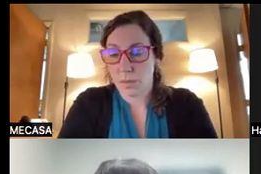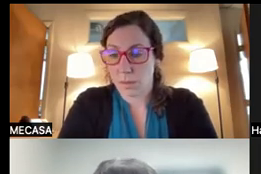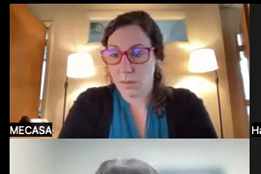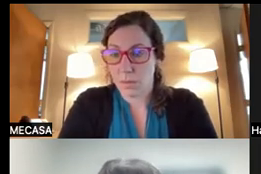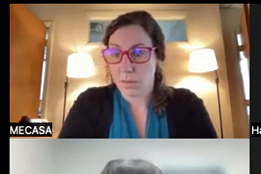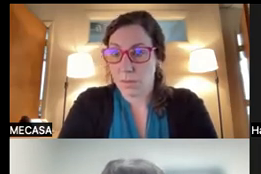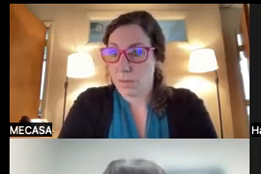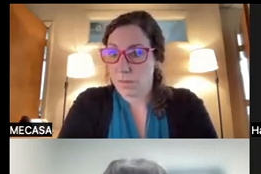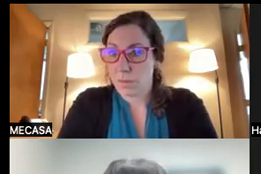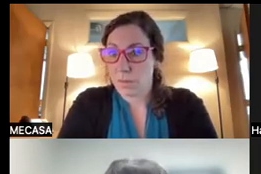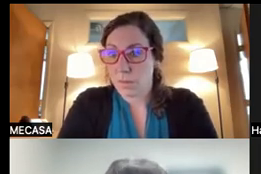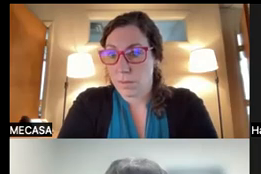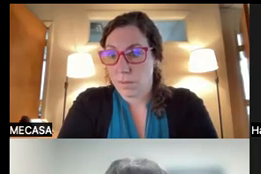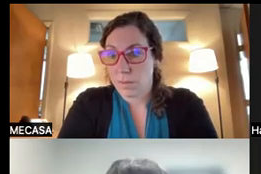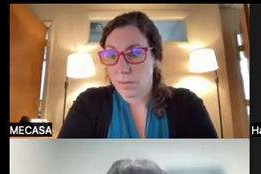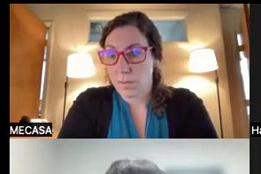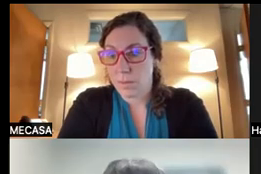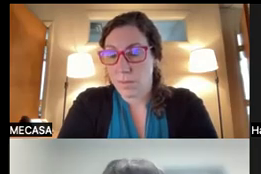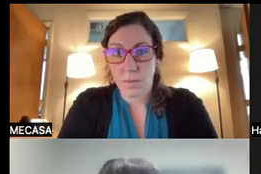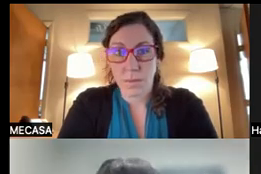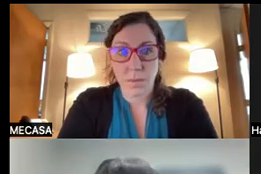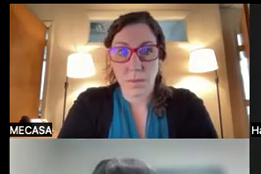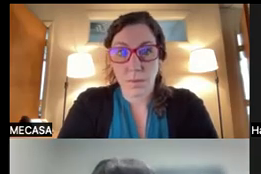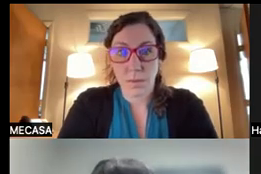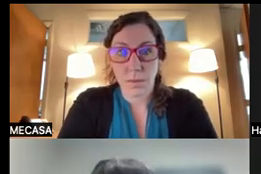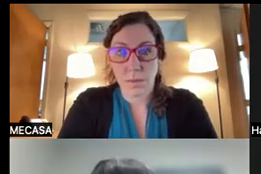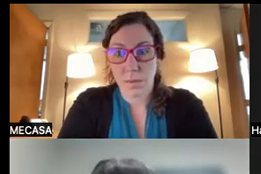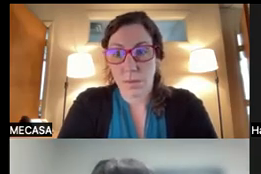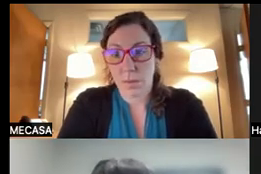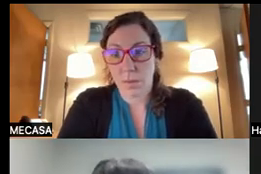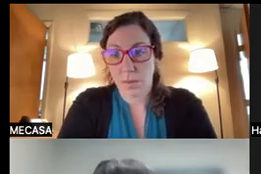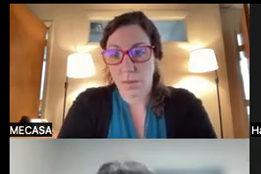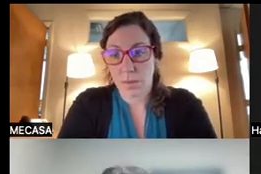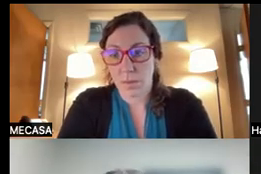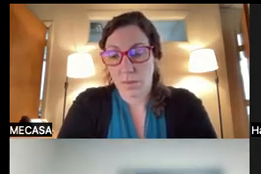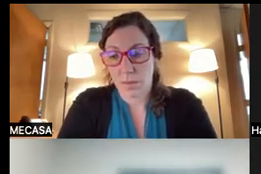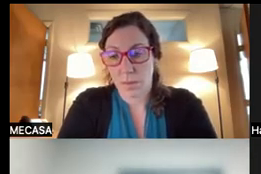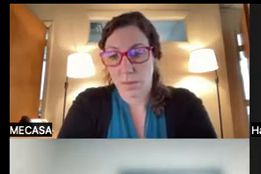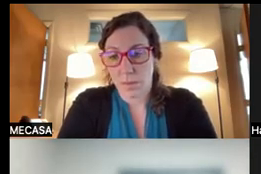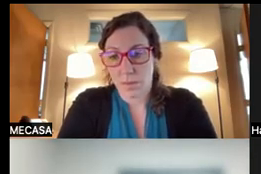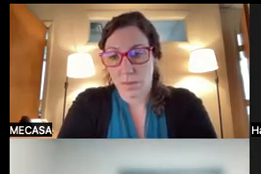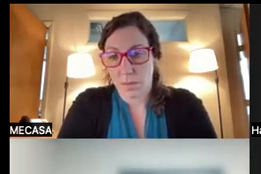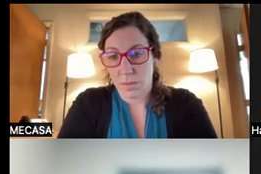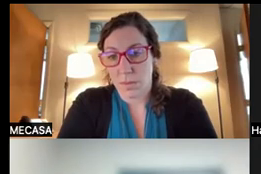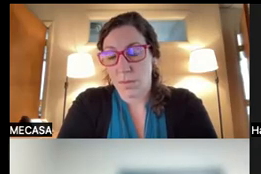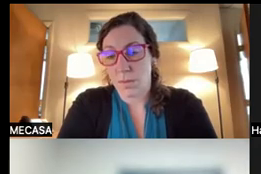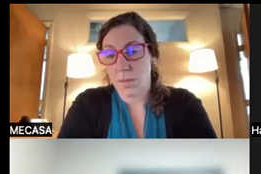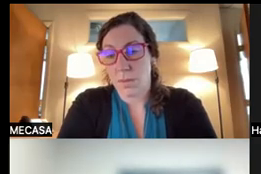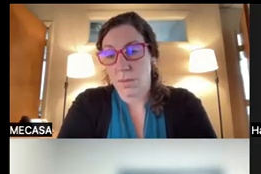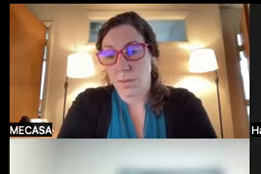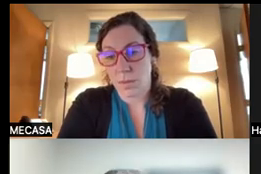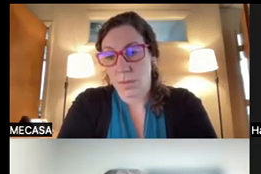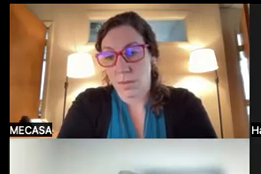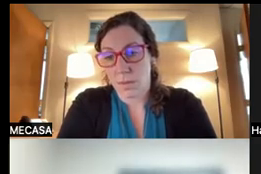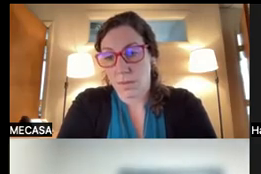services. But we do encourage, you know, adult involvement when it's safe to do so, and that